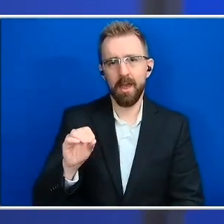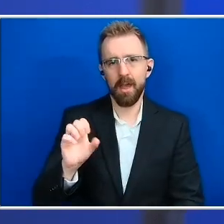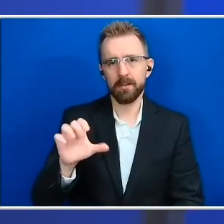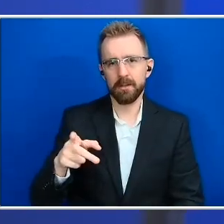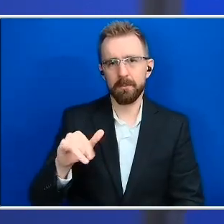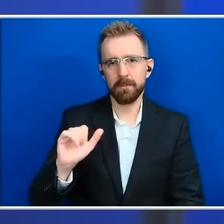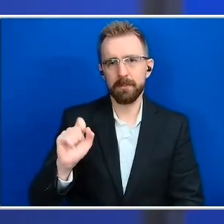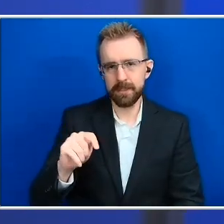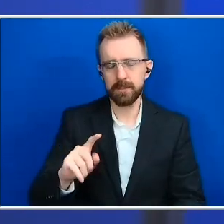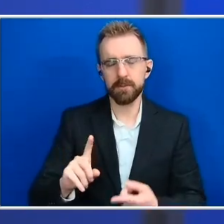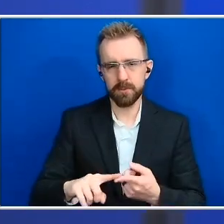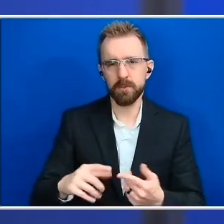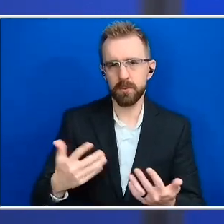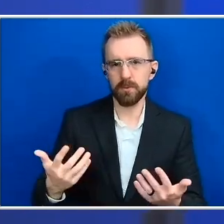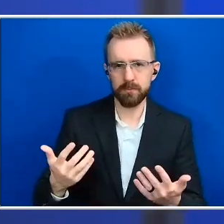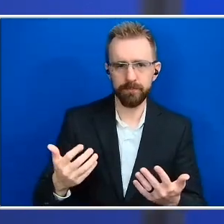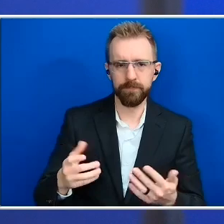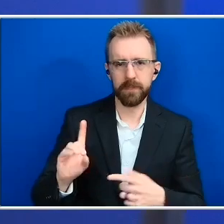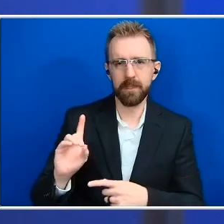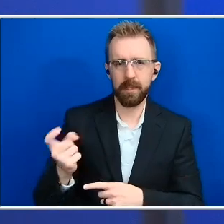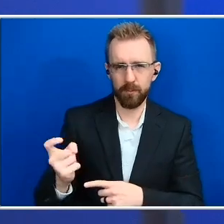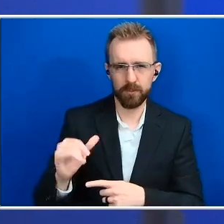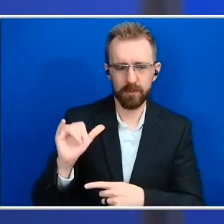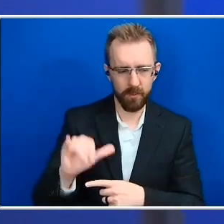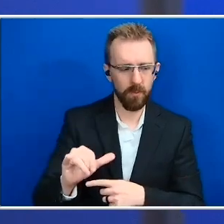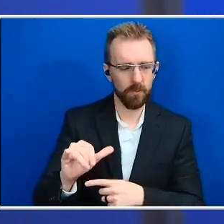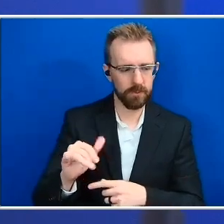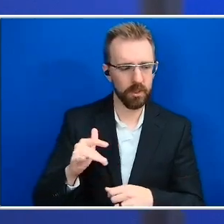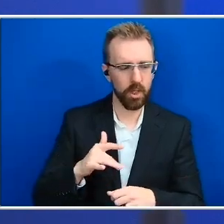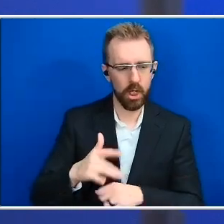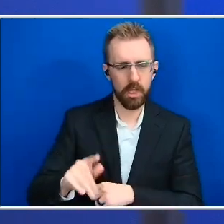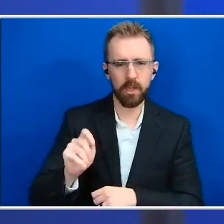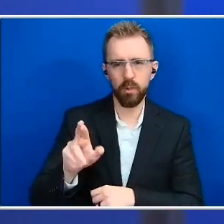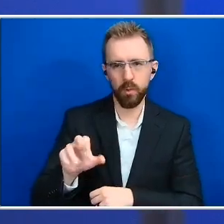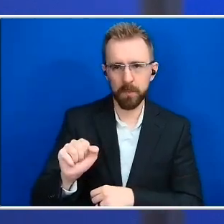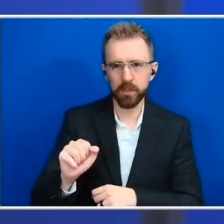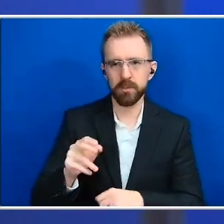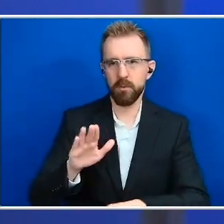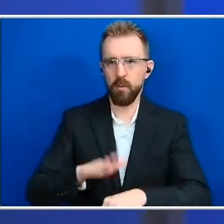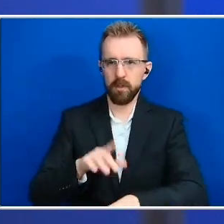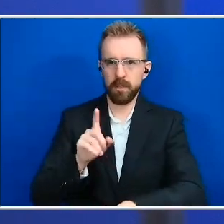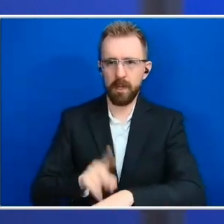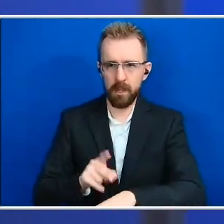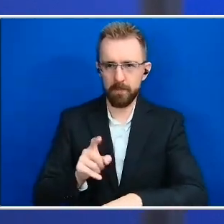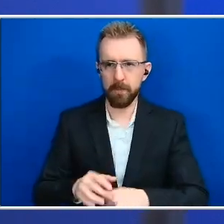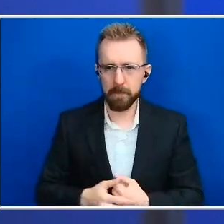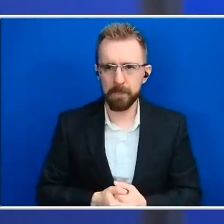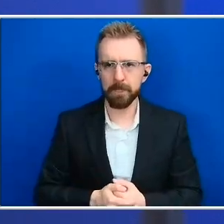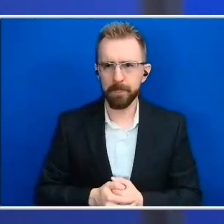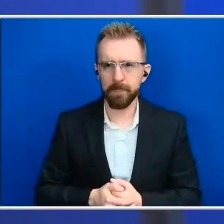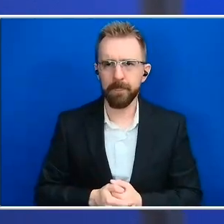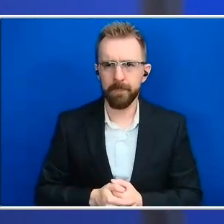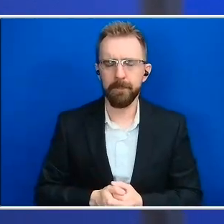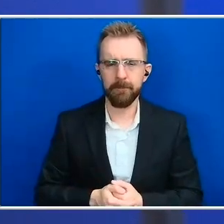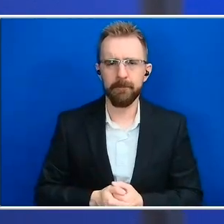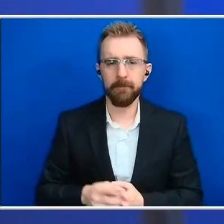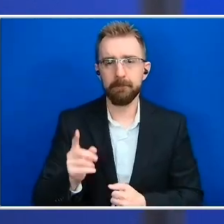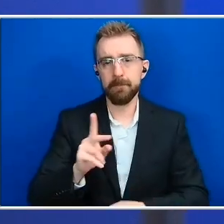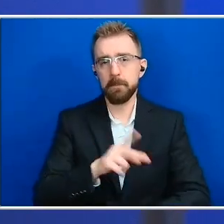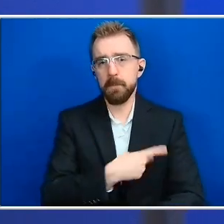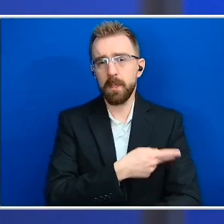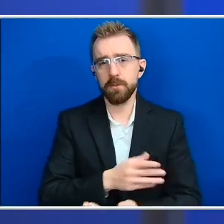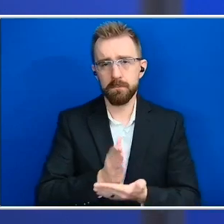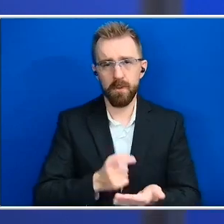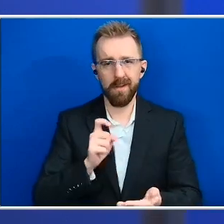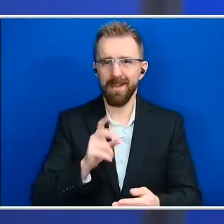to diagnose these early tumors on time. And for the patient part, I have to mention that follow